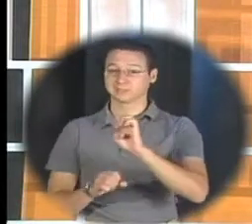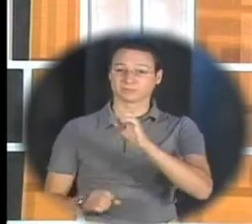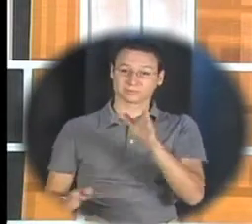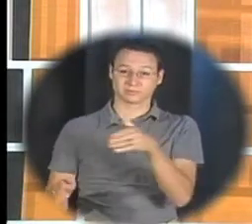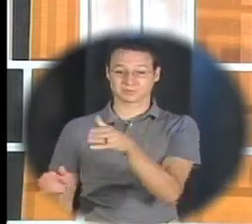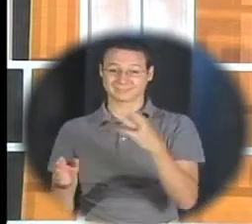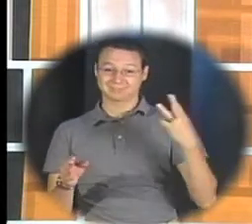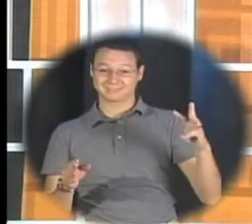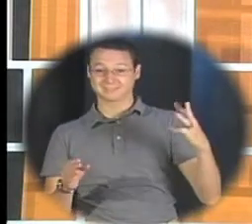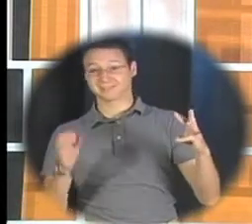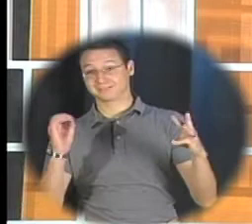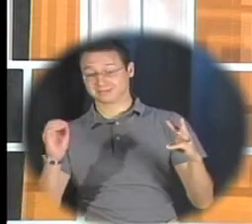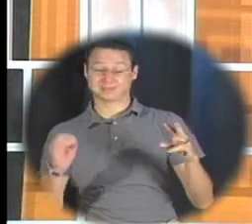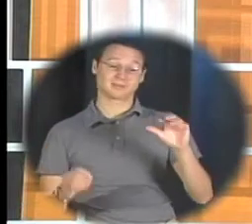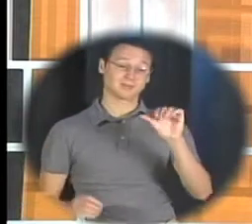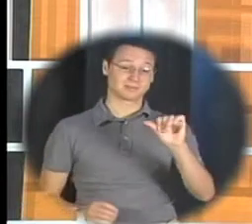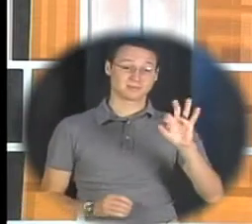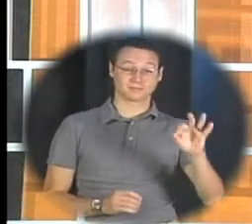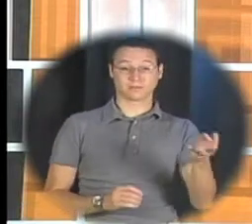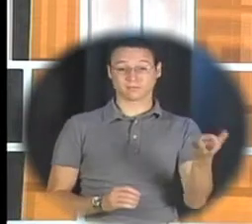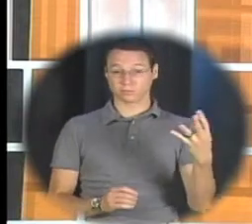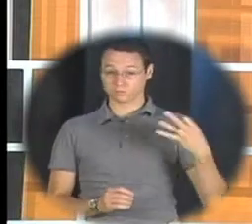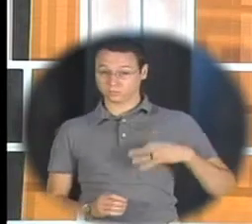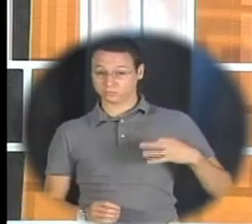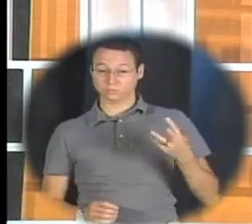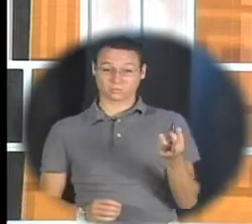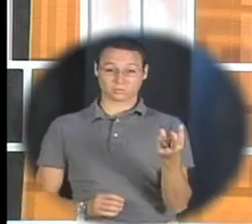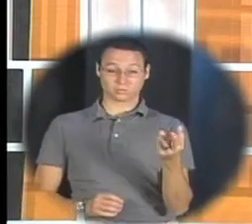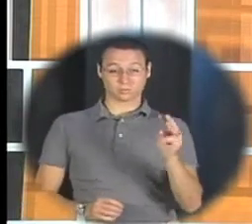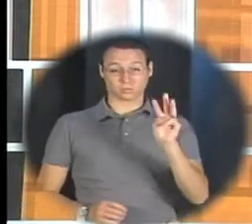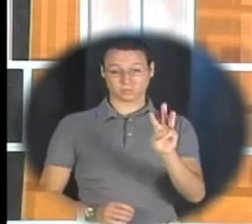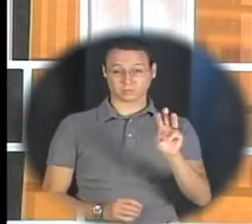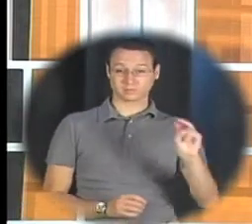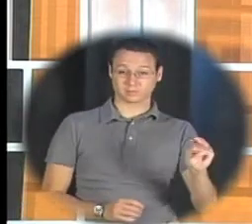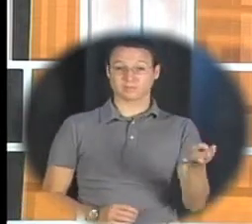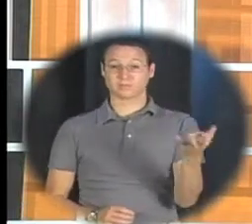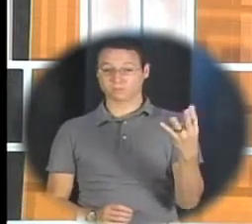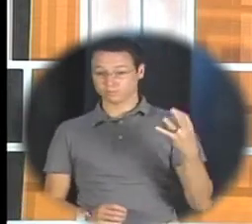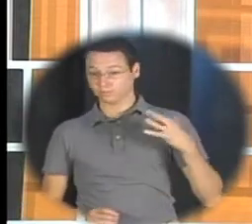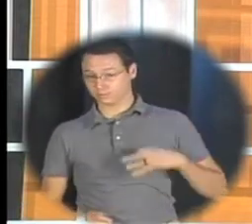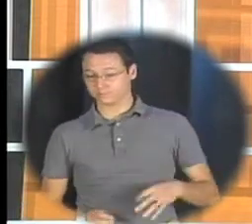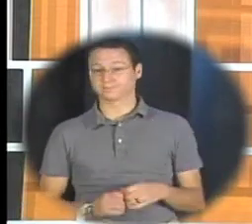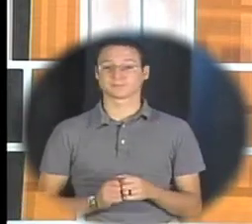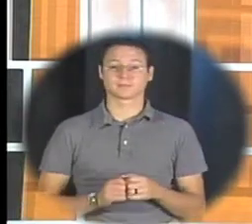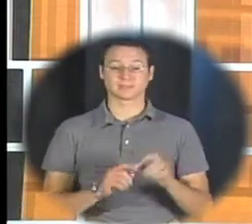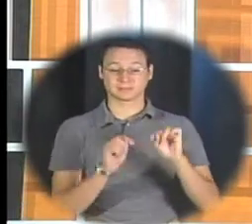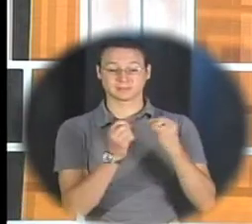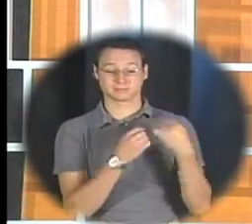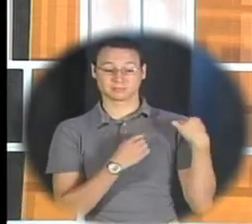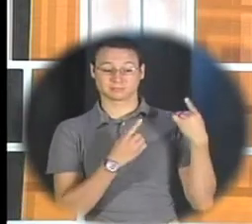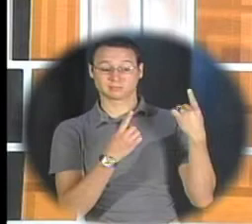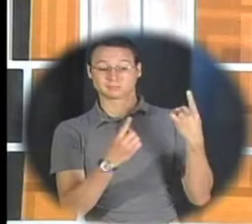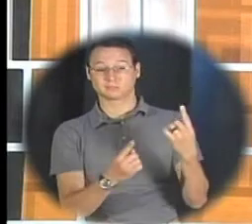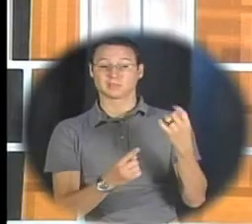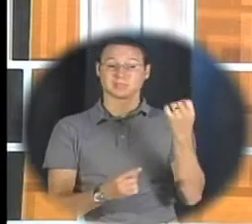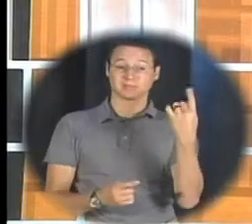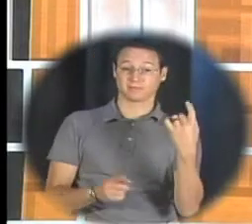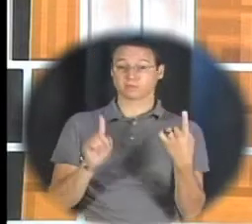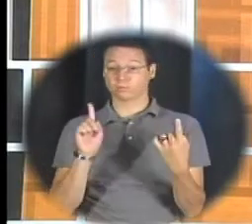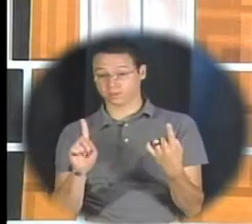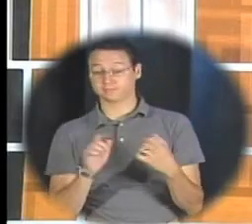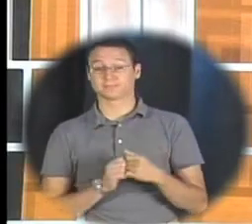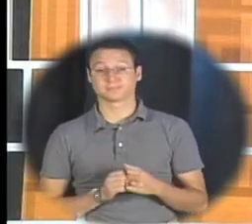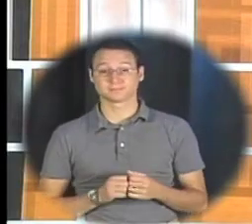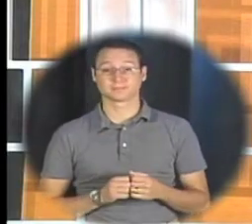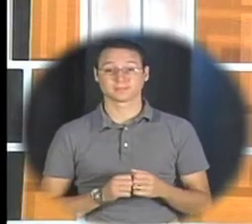scorers were Austin Fields with 4 goals and Will McMillan with 3 goals. The team finished the regular season with an 11-1 record and